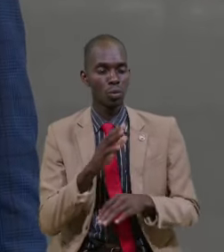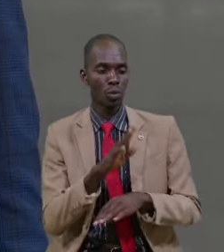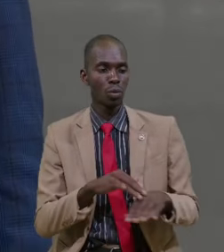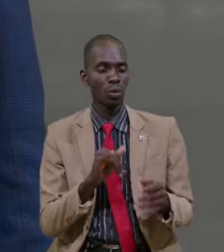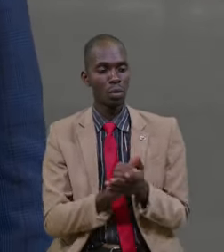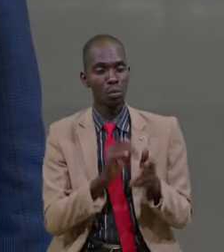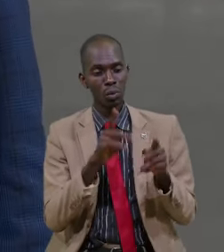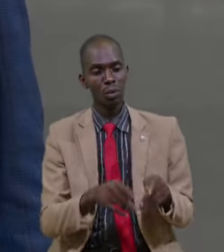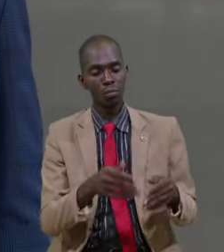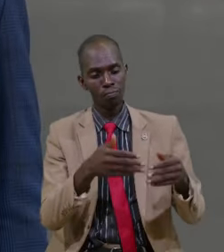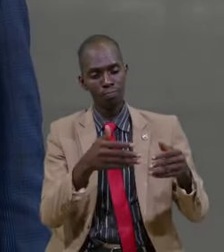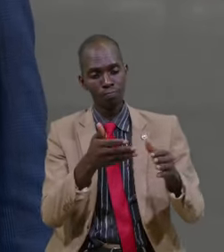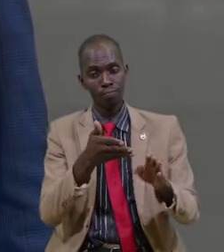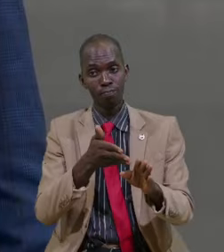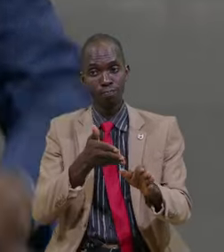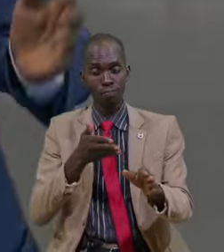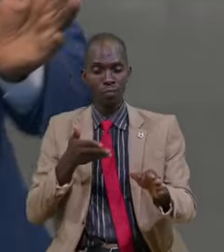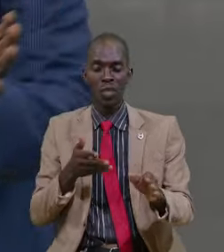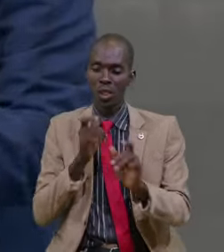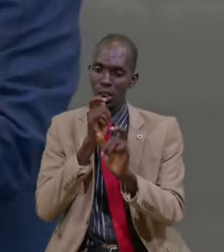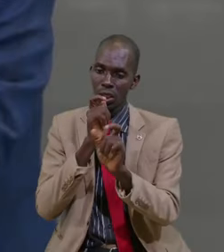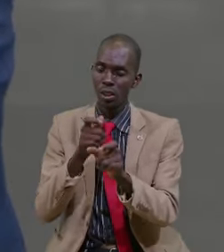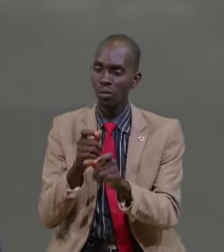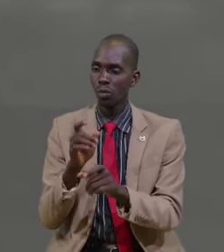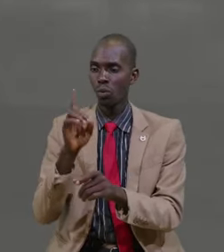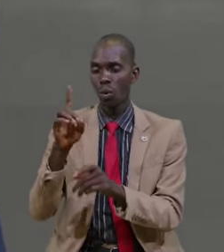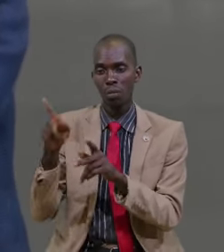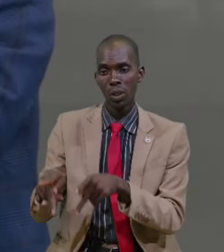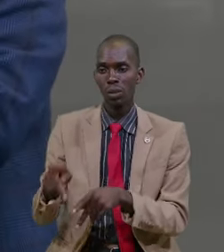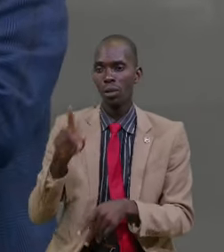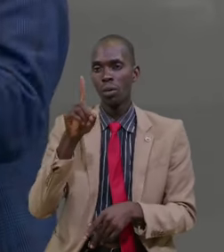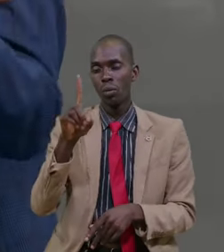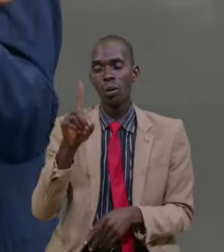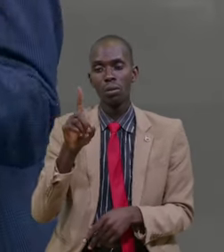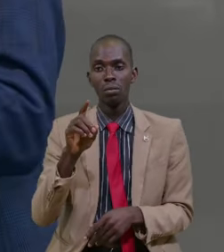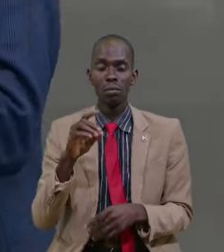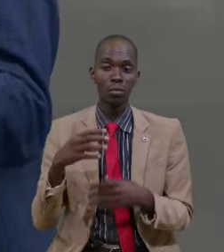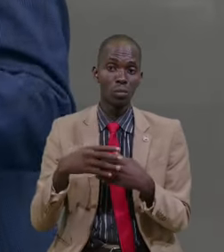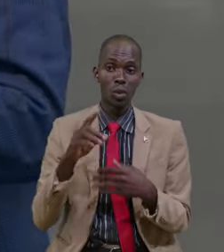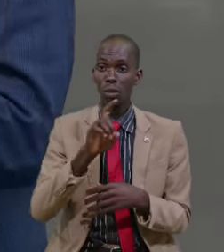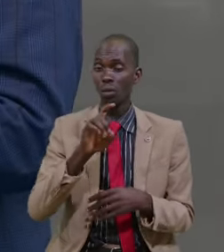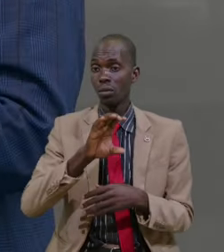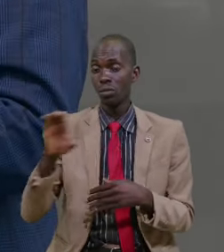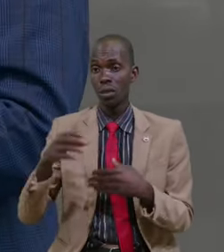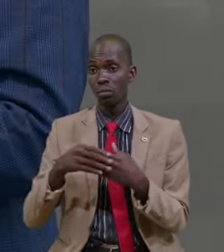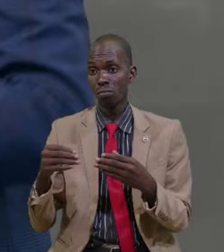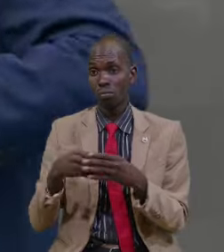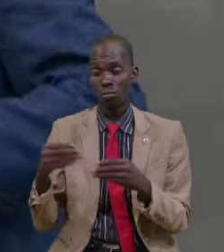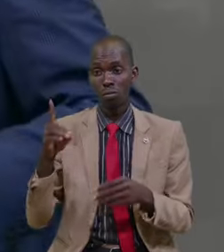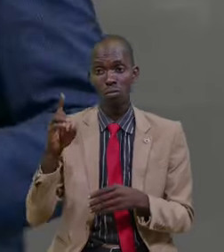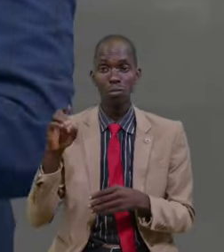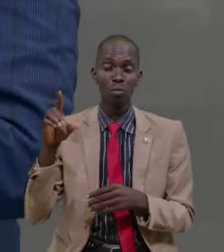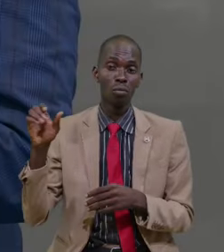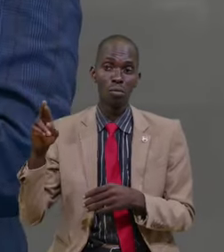one $100. The next person comes, he gives that one $100,